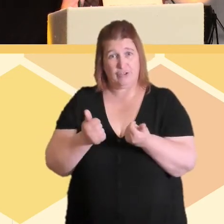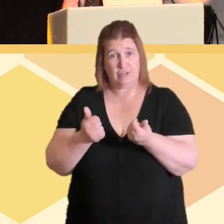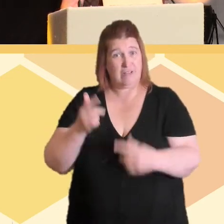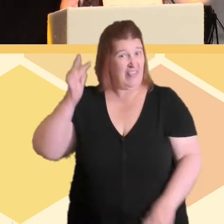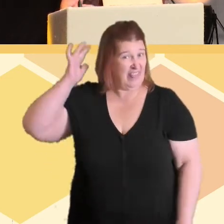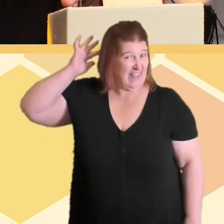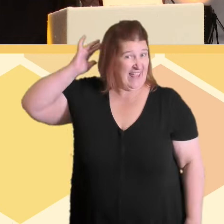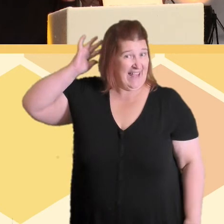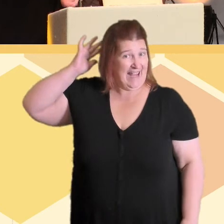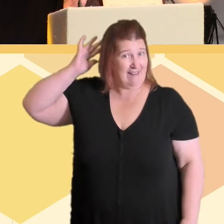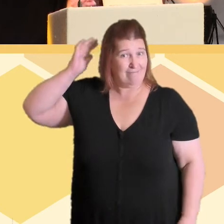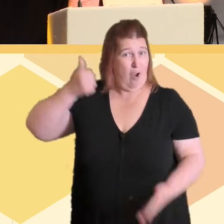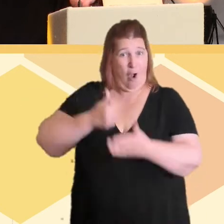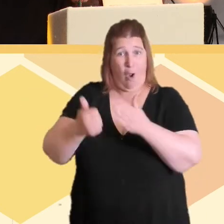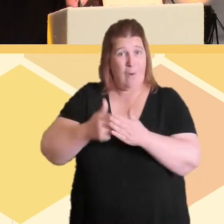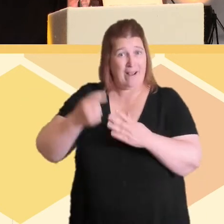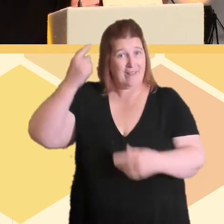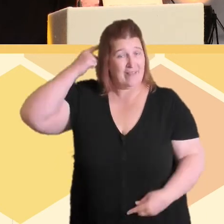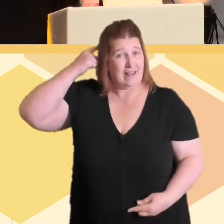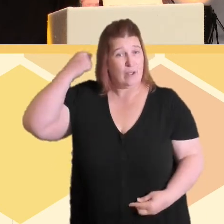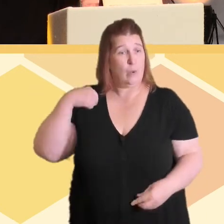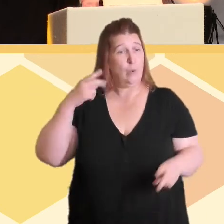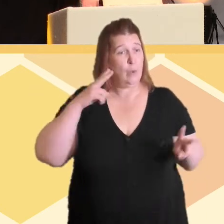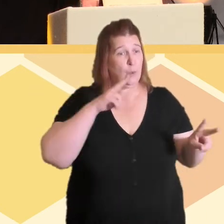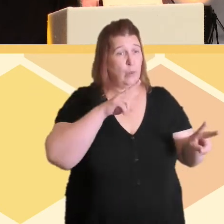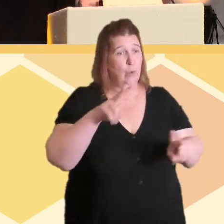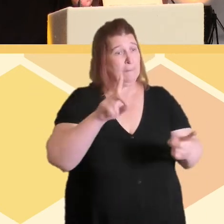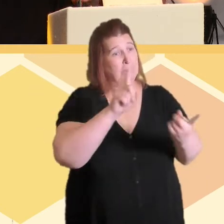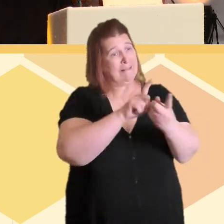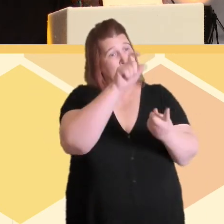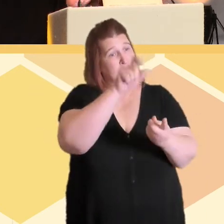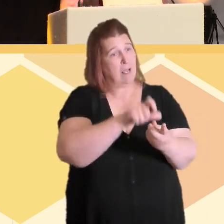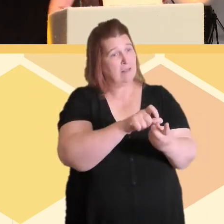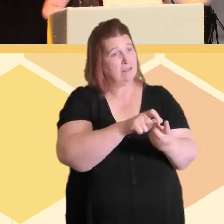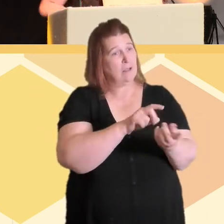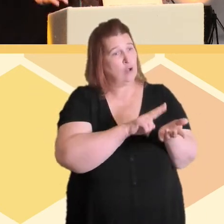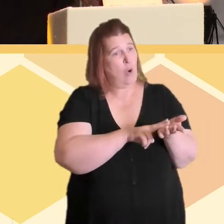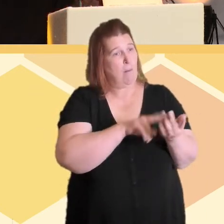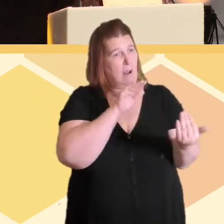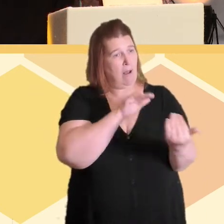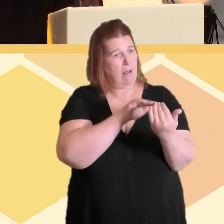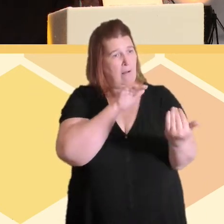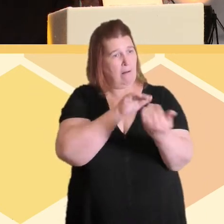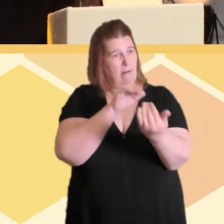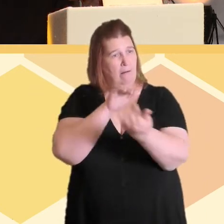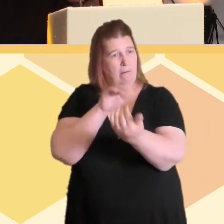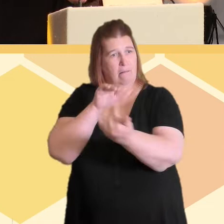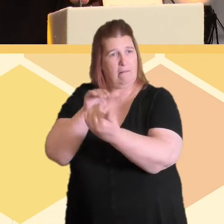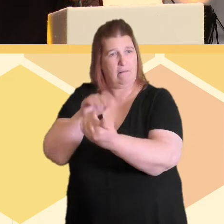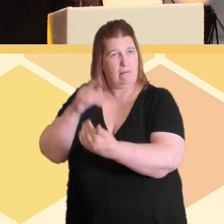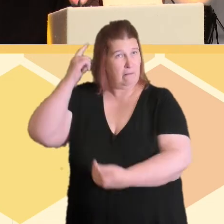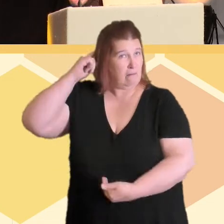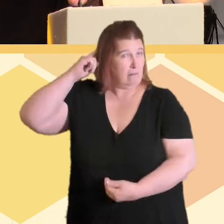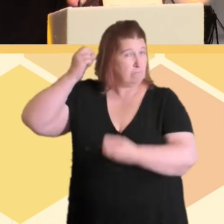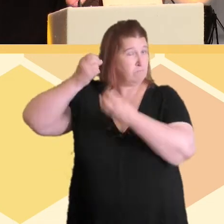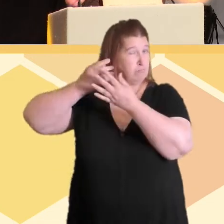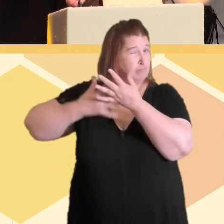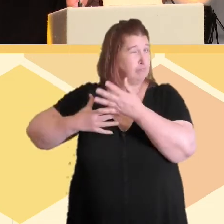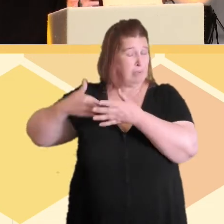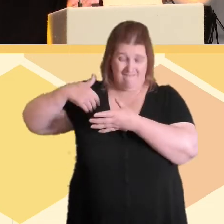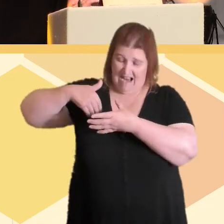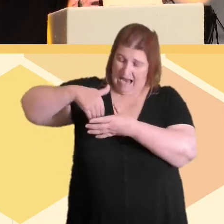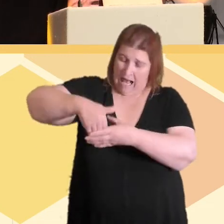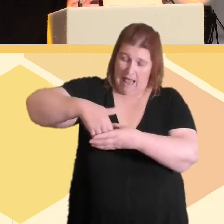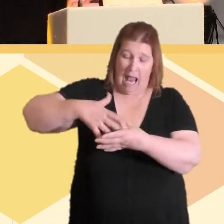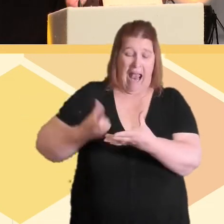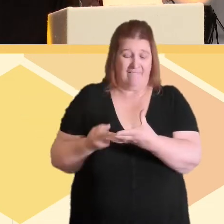subconscious. When you scan a crowd or meet someone for the first time, you subconsciously match your store of embedded images to features you